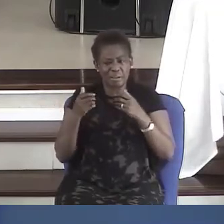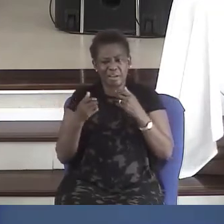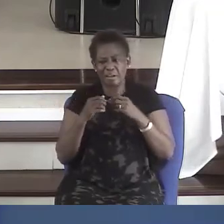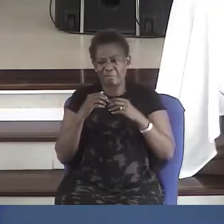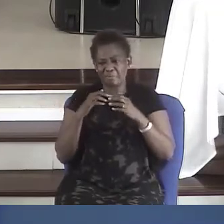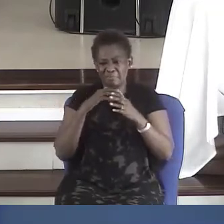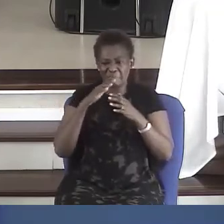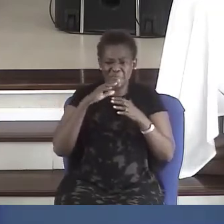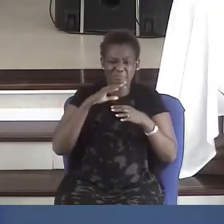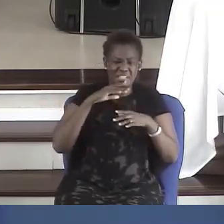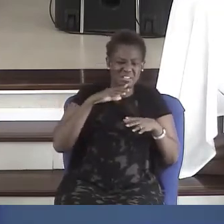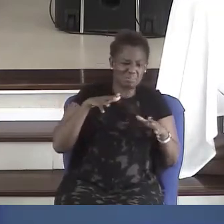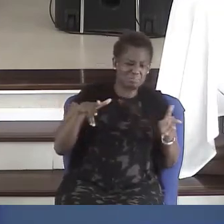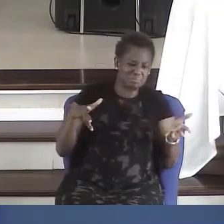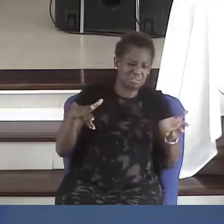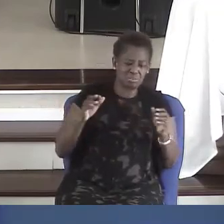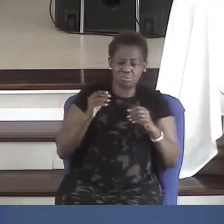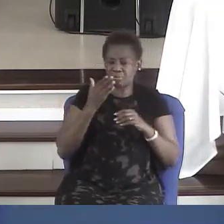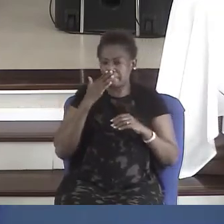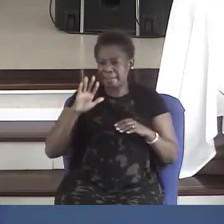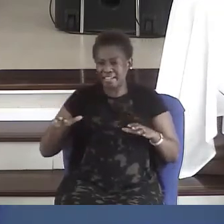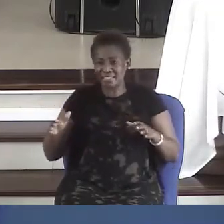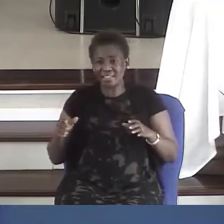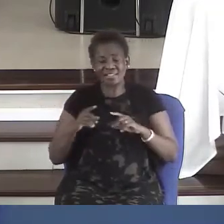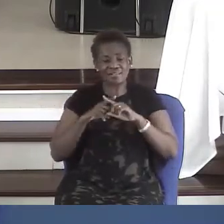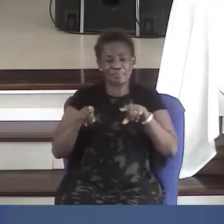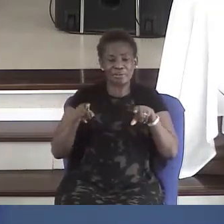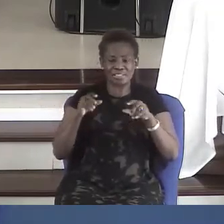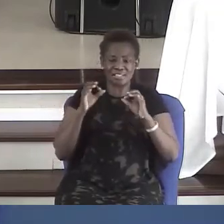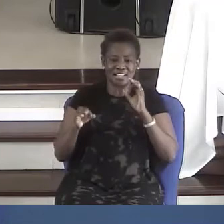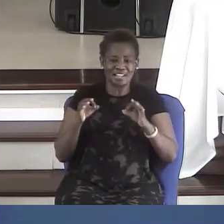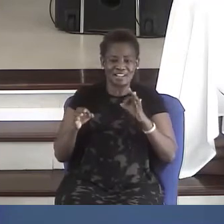race and cross the finish line, it is good enough for God.